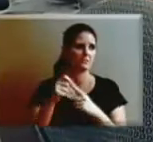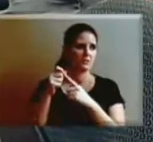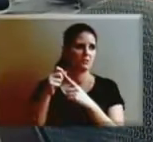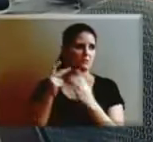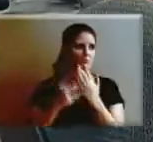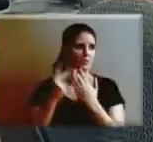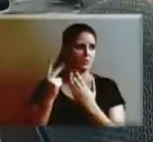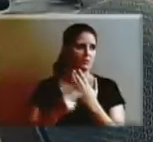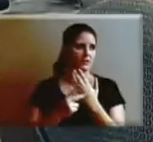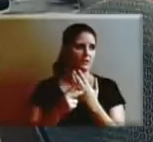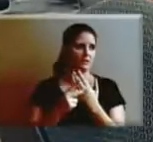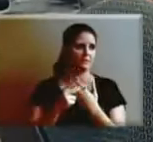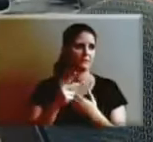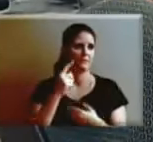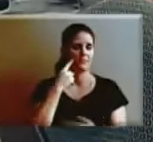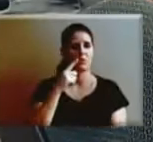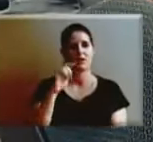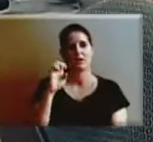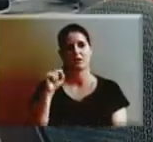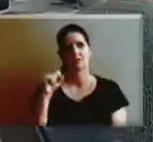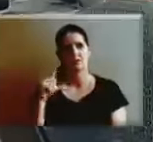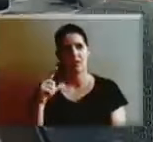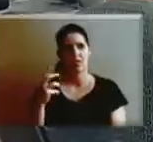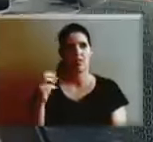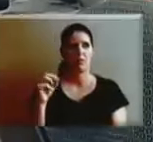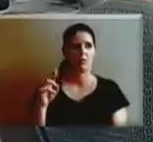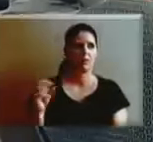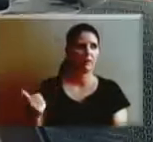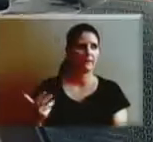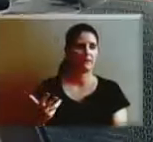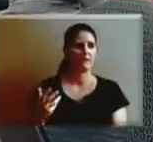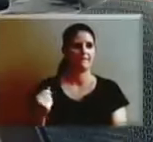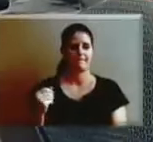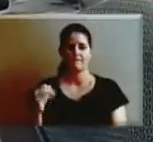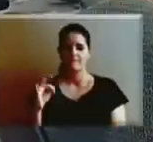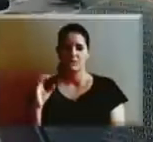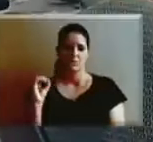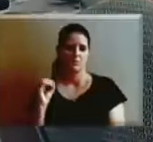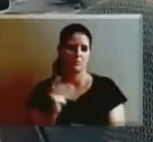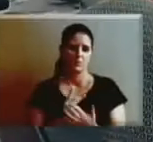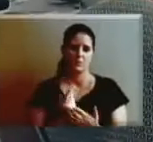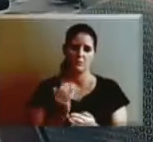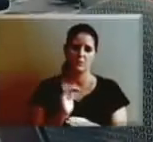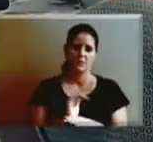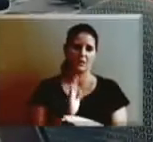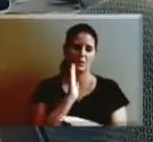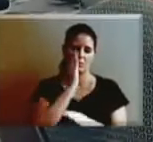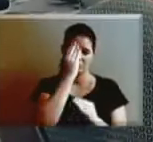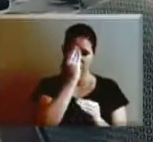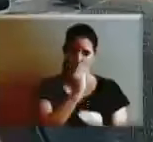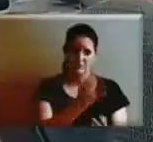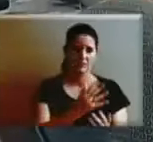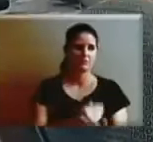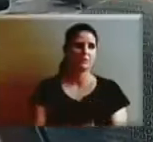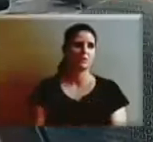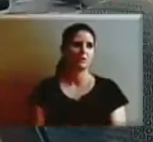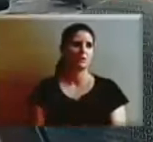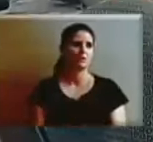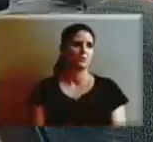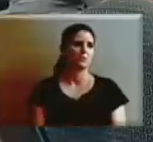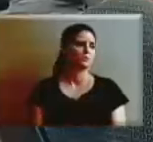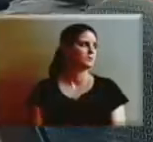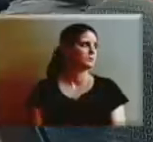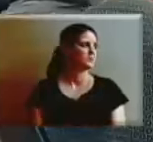as ESL. So, you know, if you approve this tonight, we will notify them tomorrow.